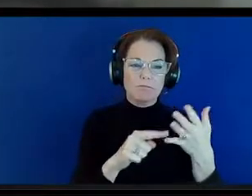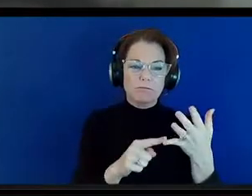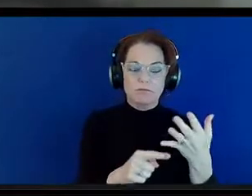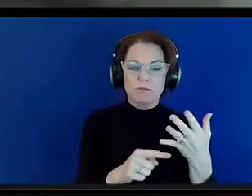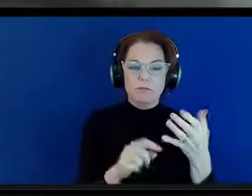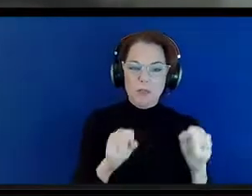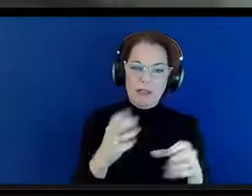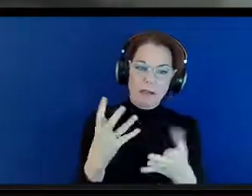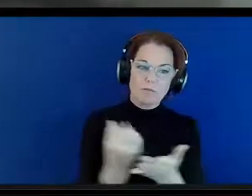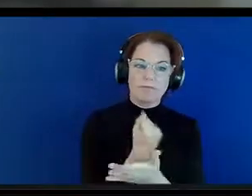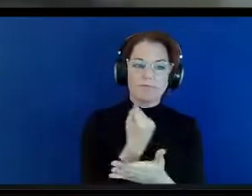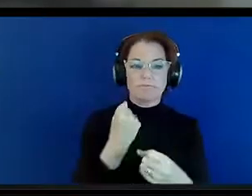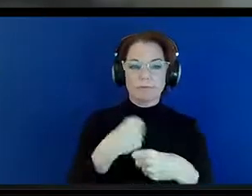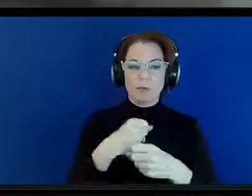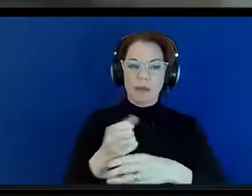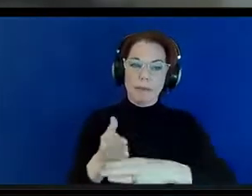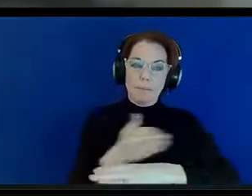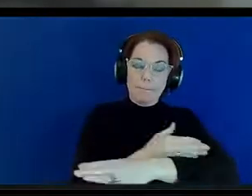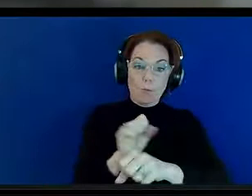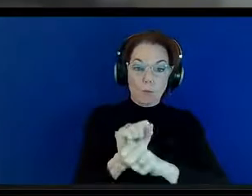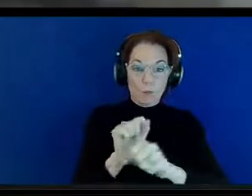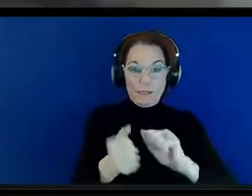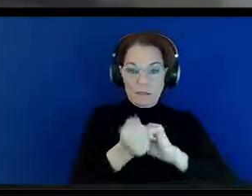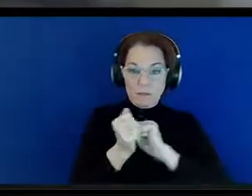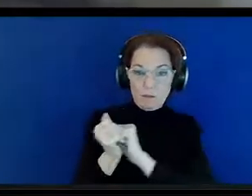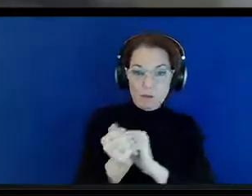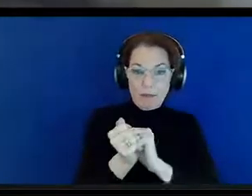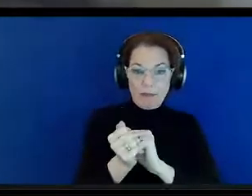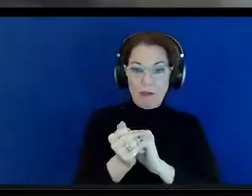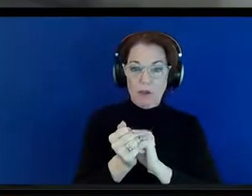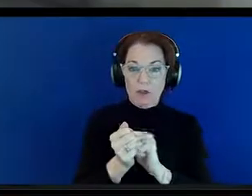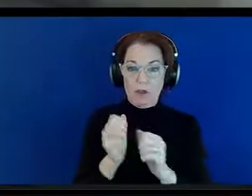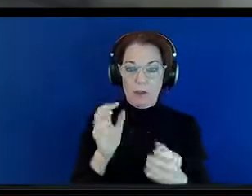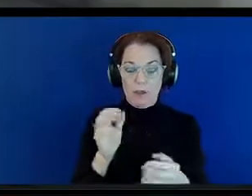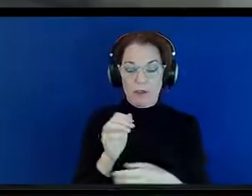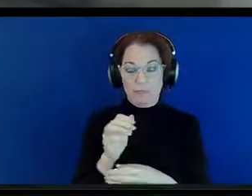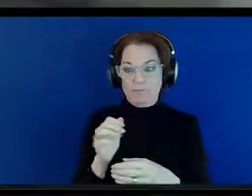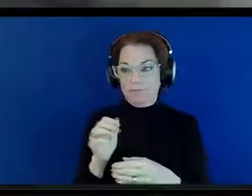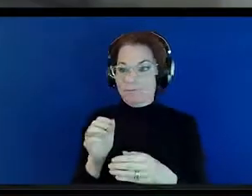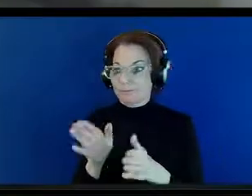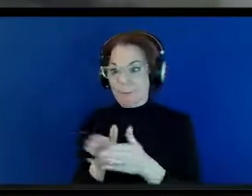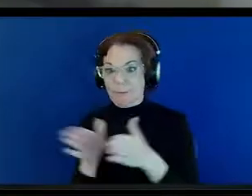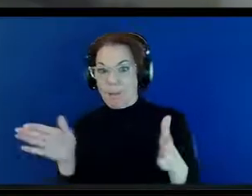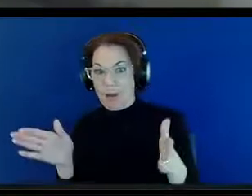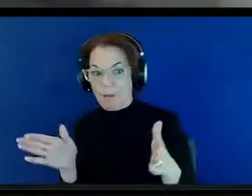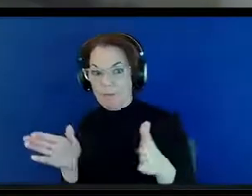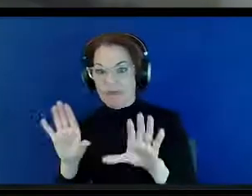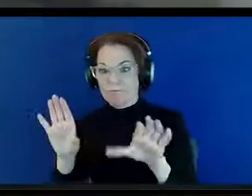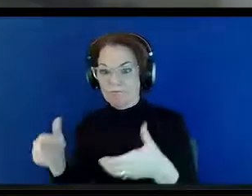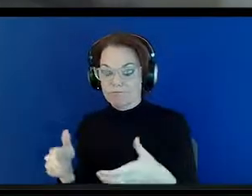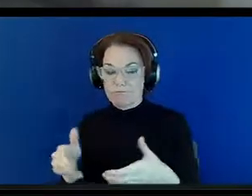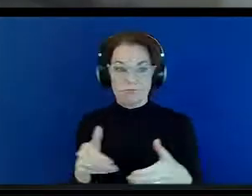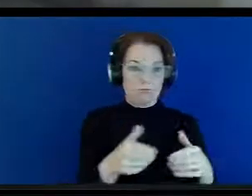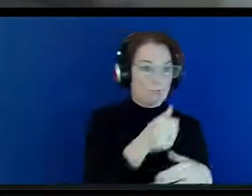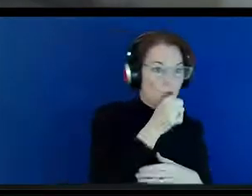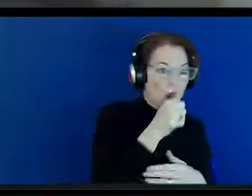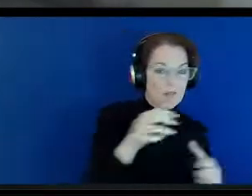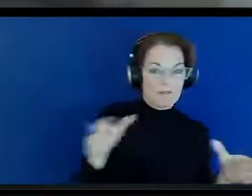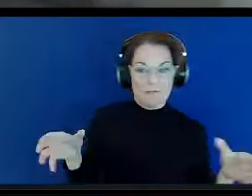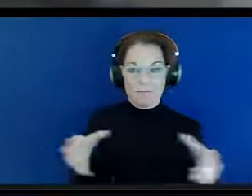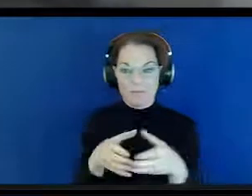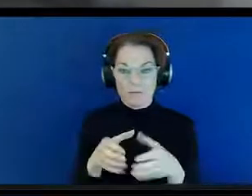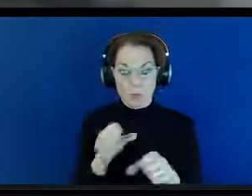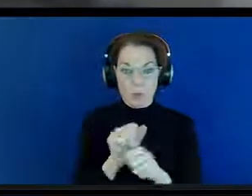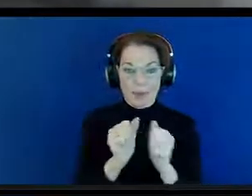things better. Working together collectively, public, private partnerships can make a difference, can make a